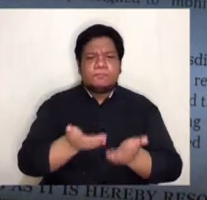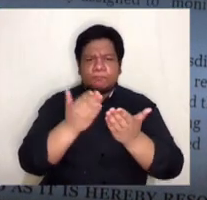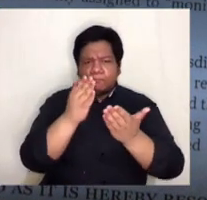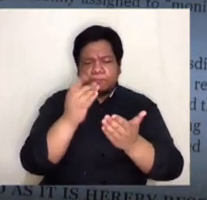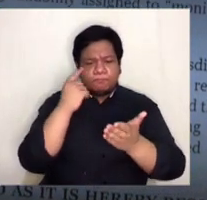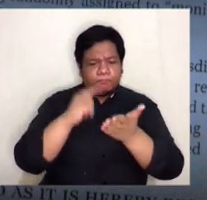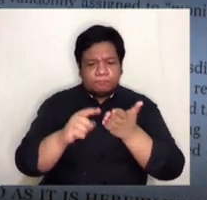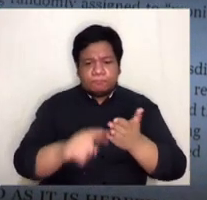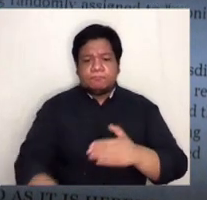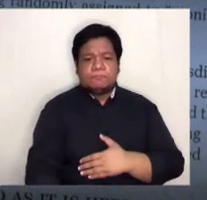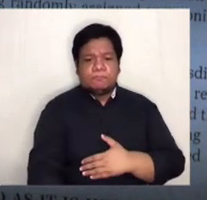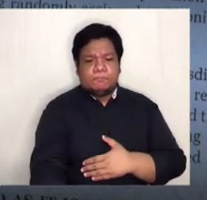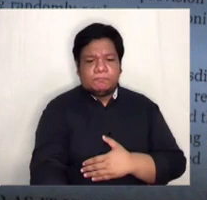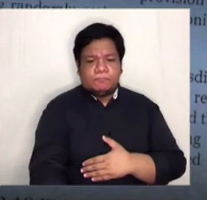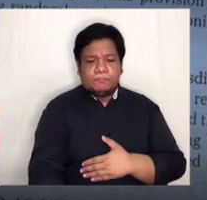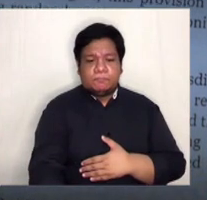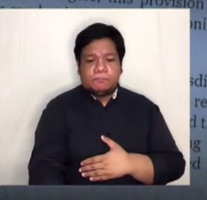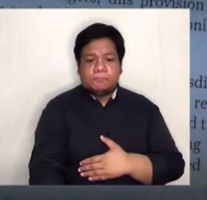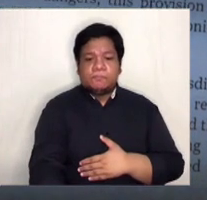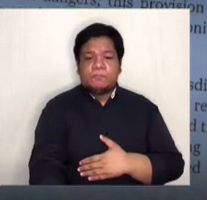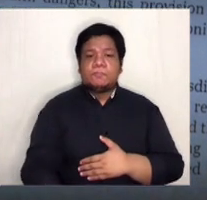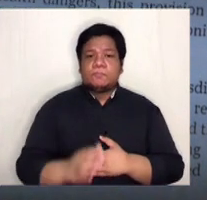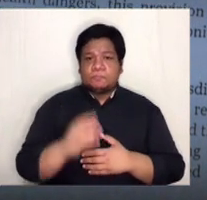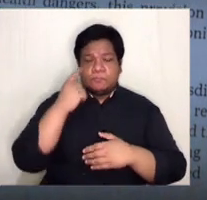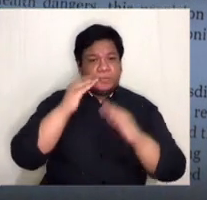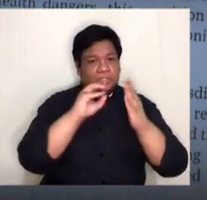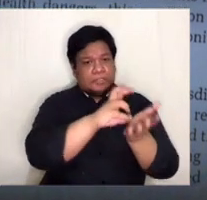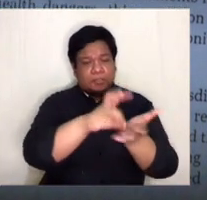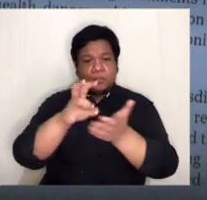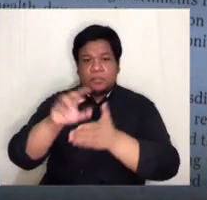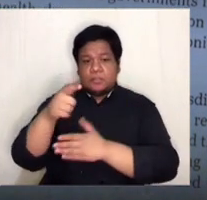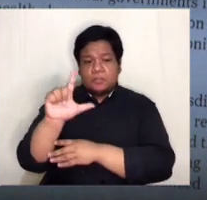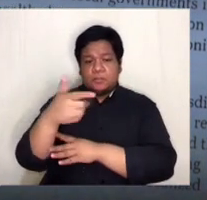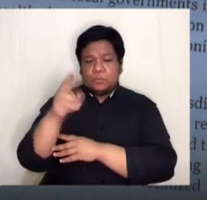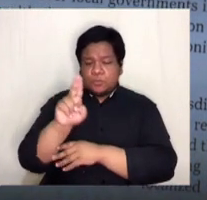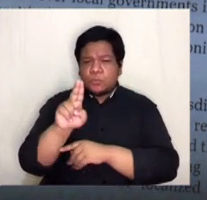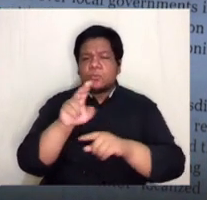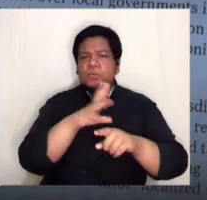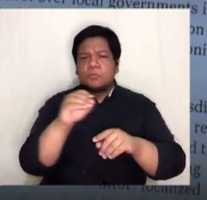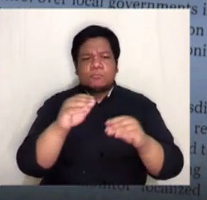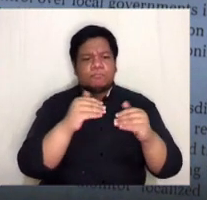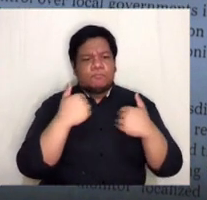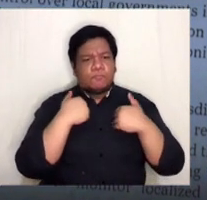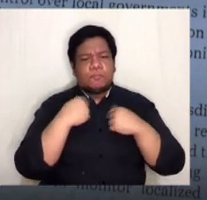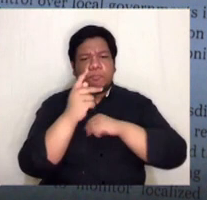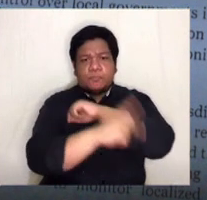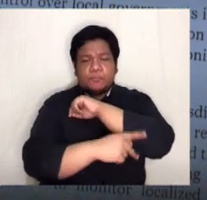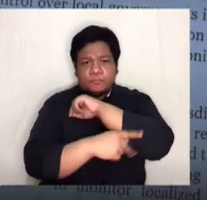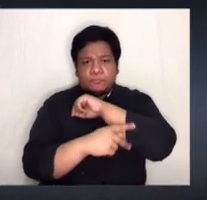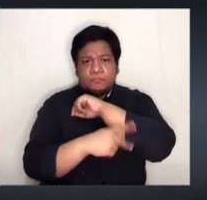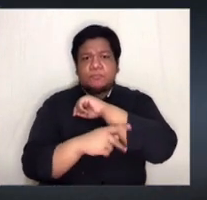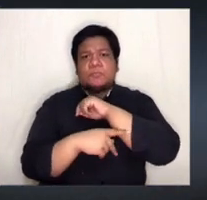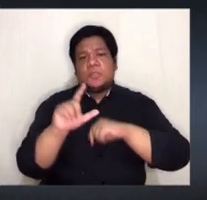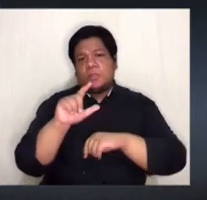to assign cabinet members to cities in the National Capital Region and neighboring provinces of Bulacan, Cavite, Laguna, and